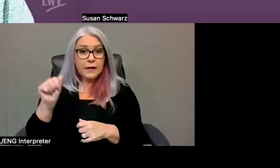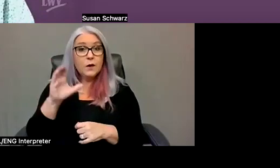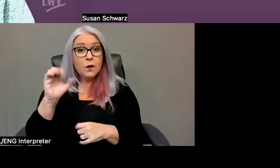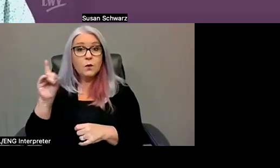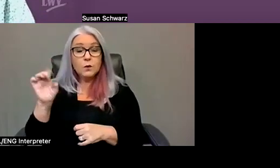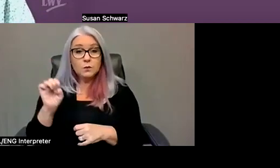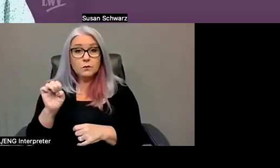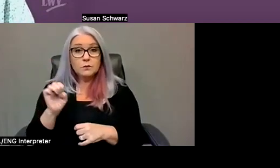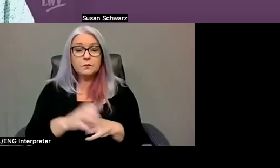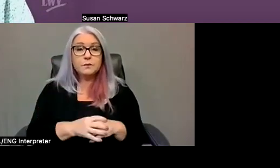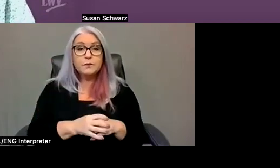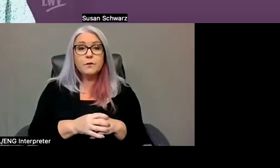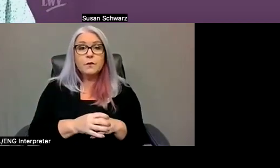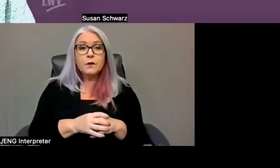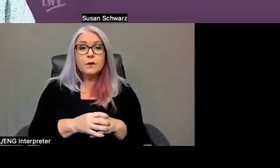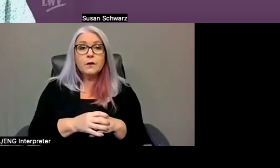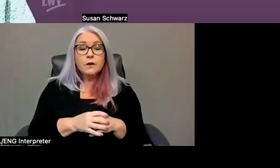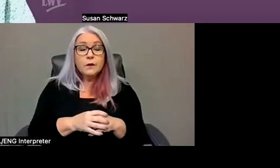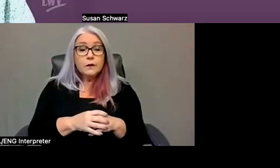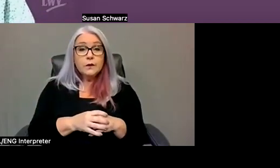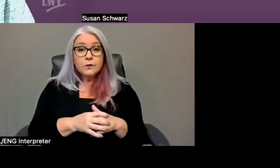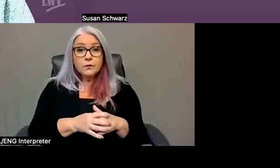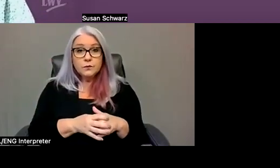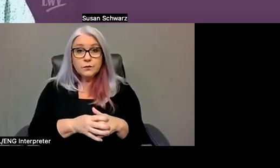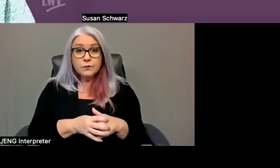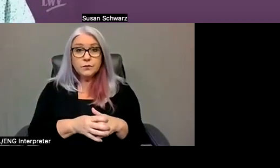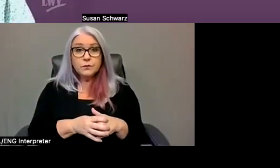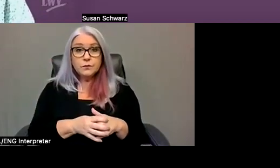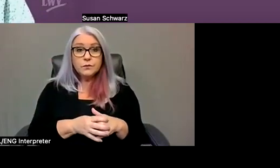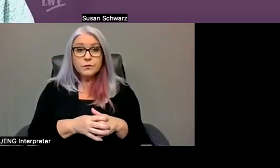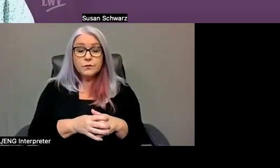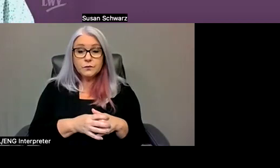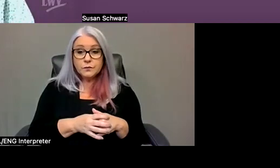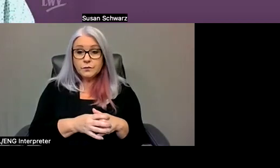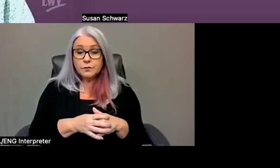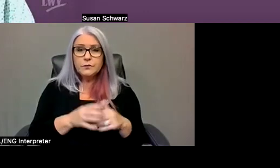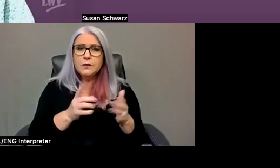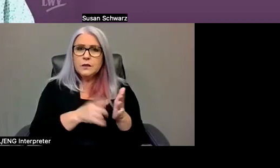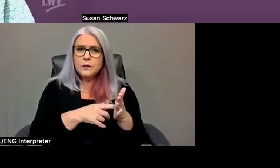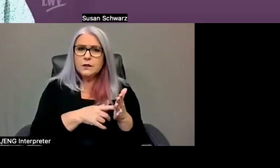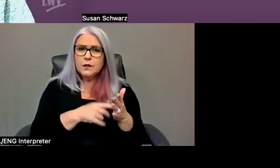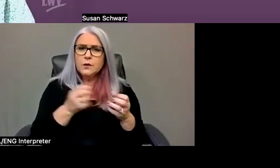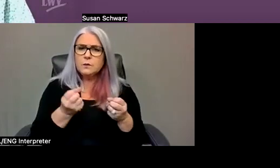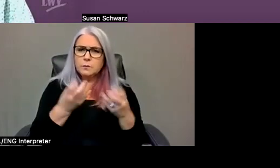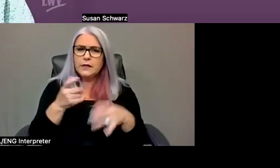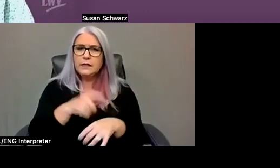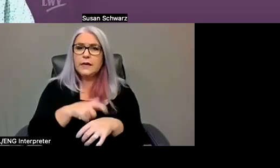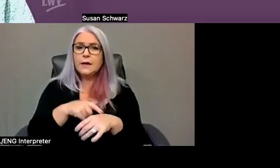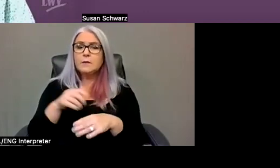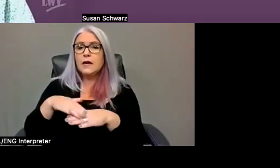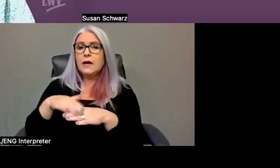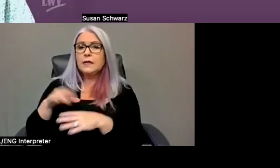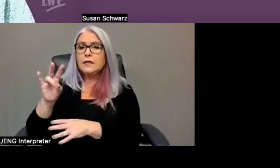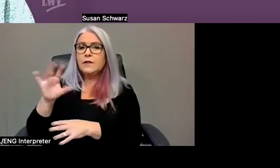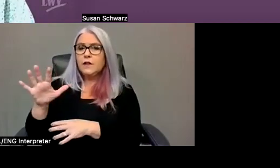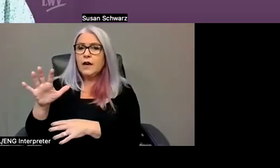There were times when the 75 Main Street, I remember specifically, where we had